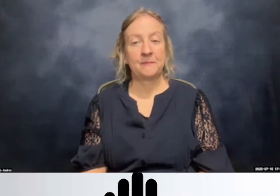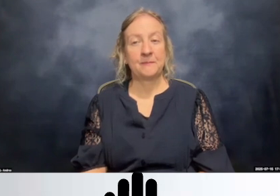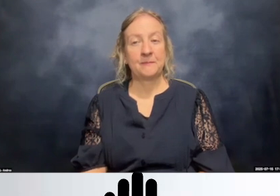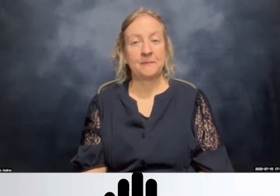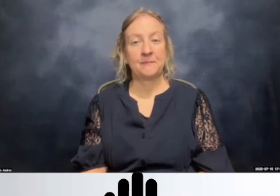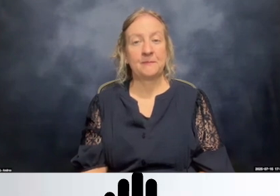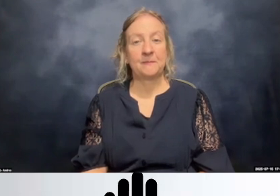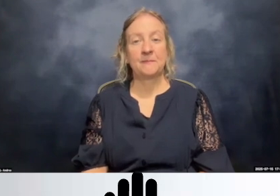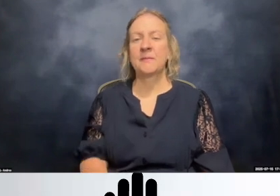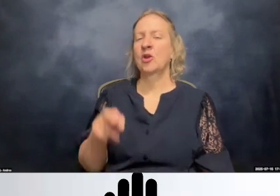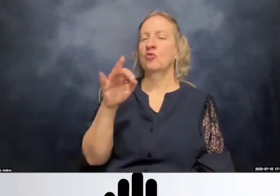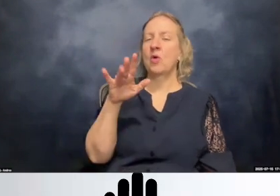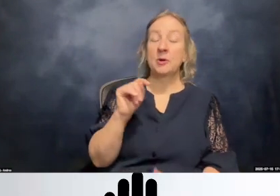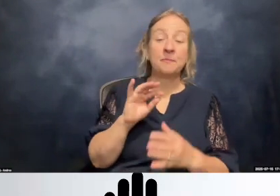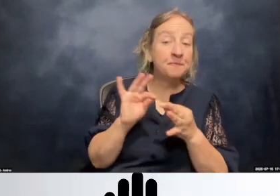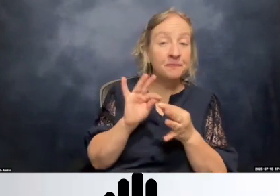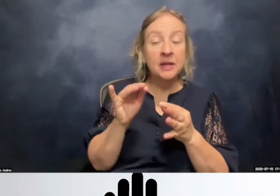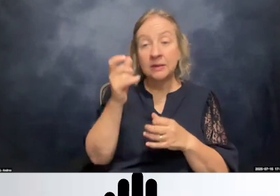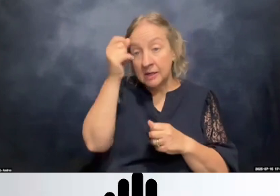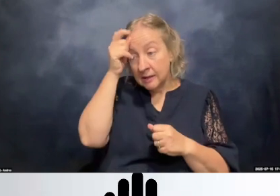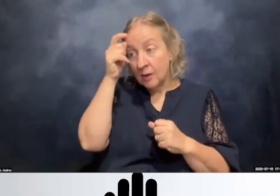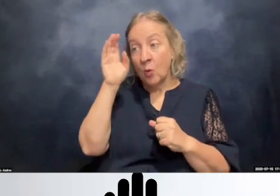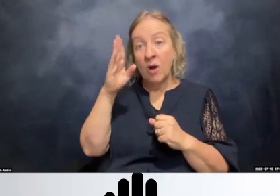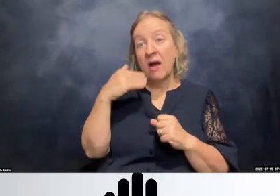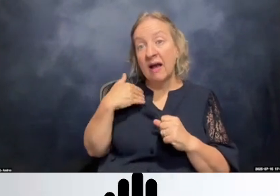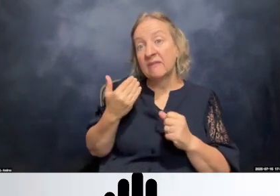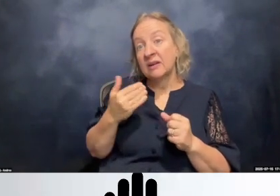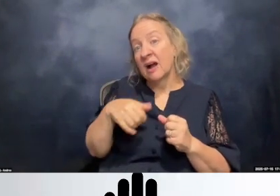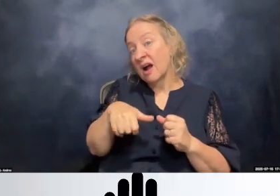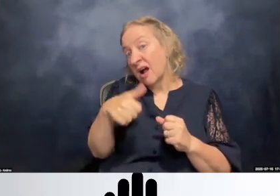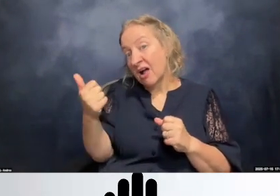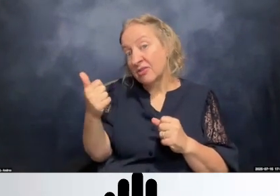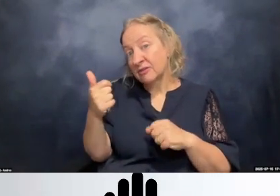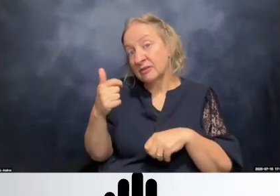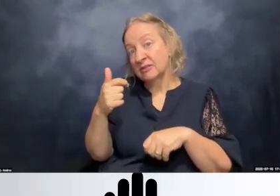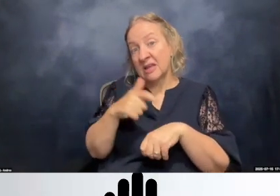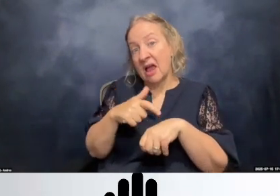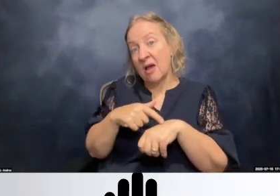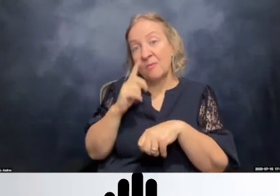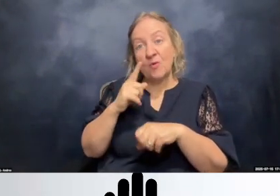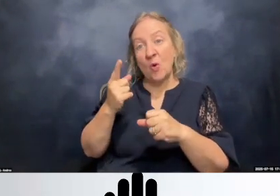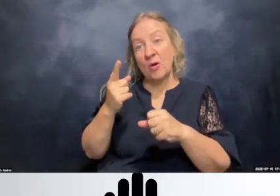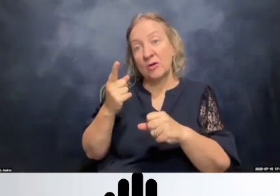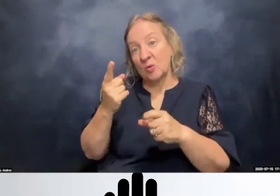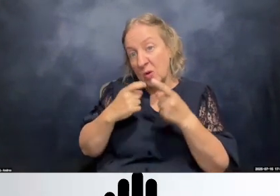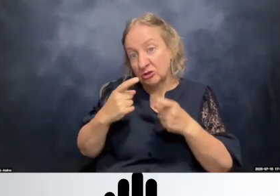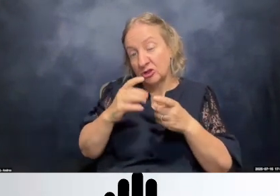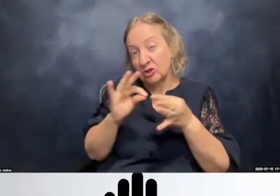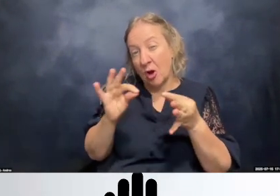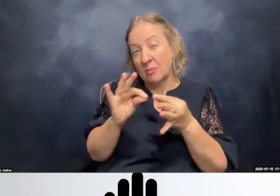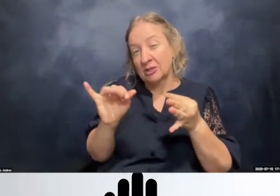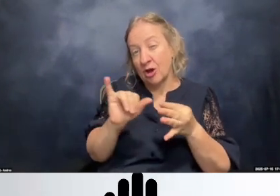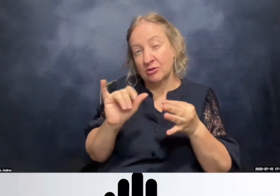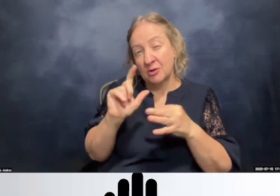Also, to clarify, there will be another opportunity for questions and comments later on